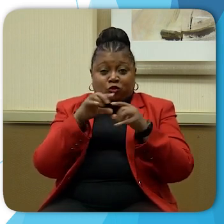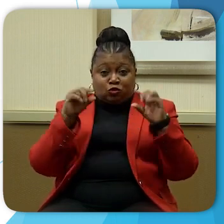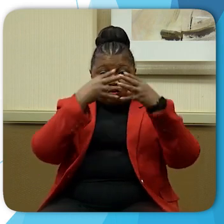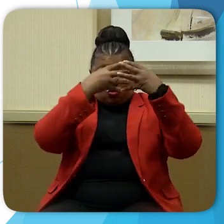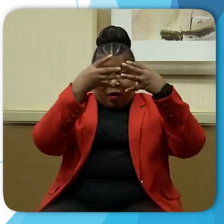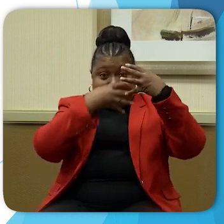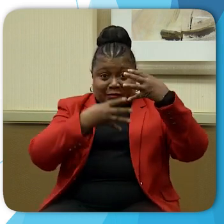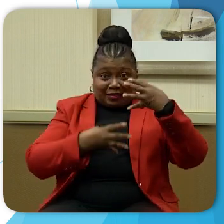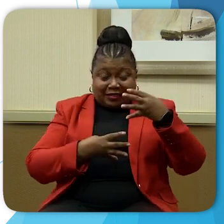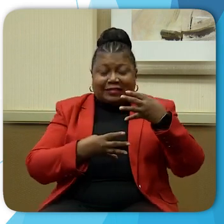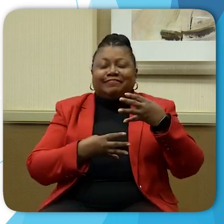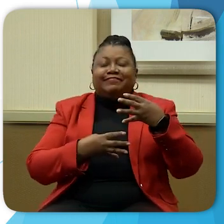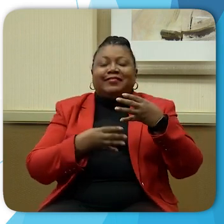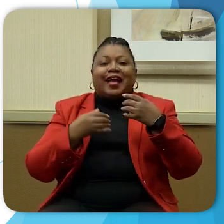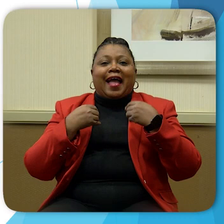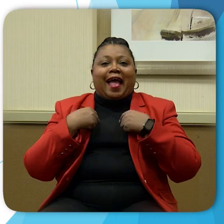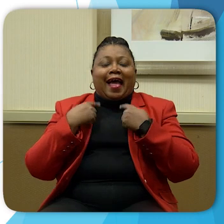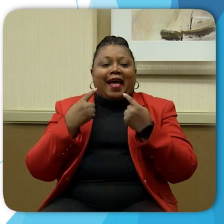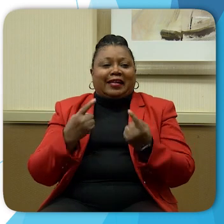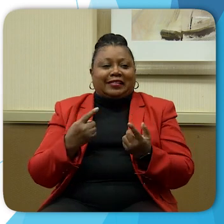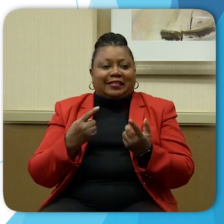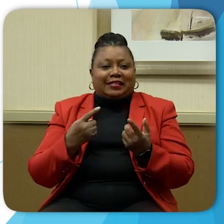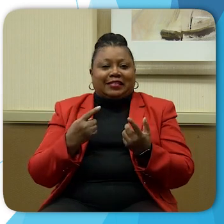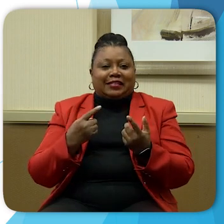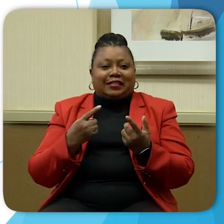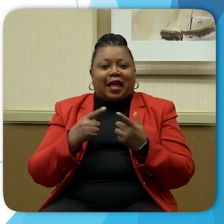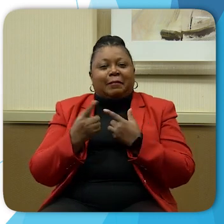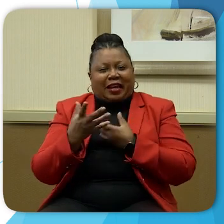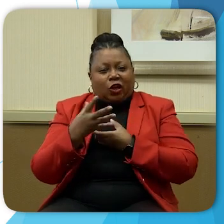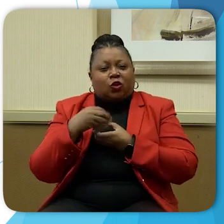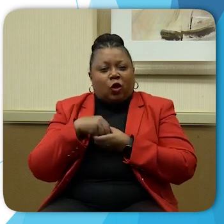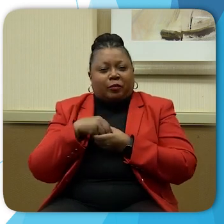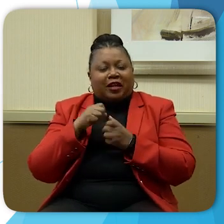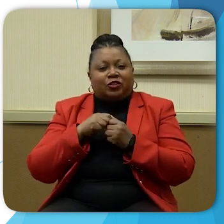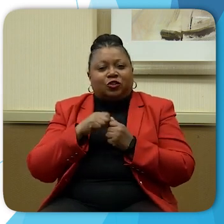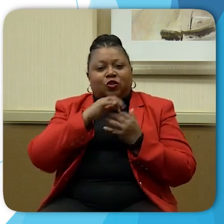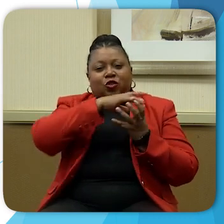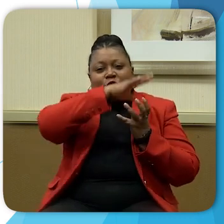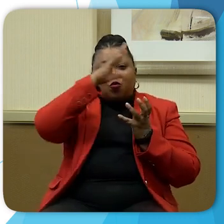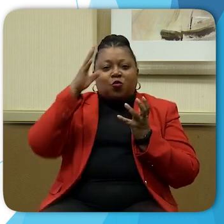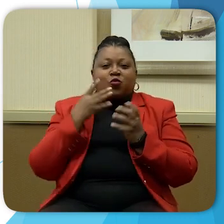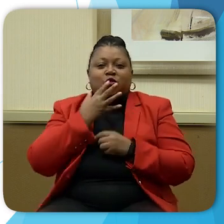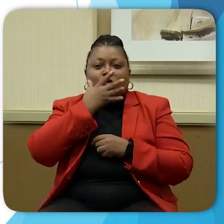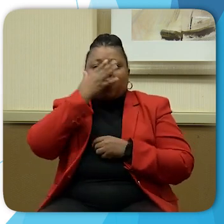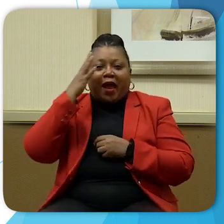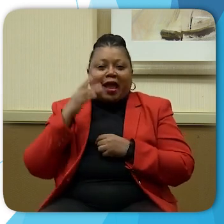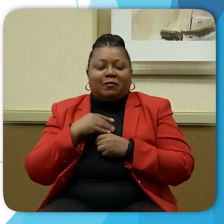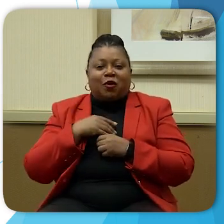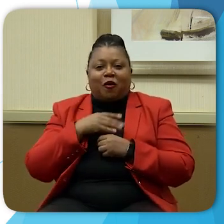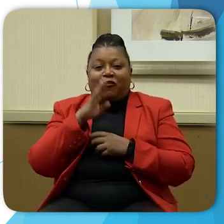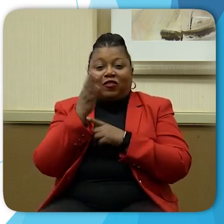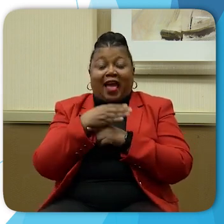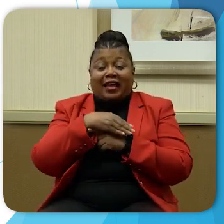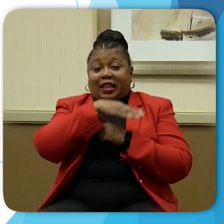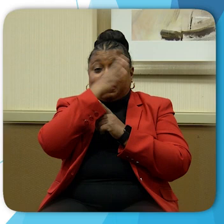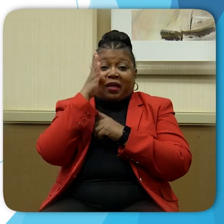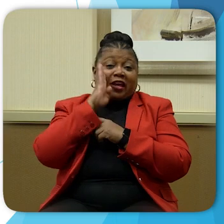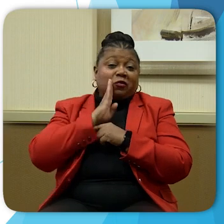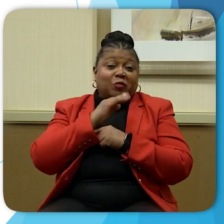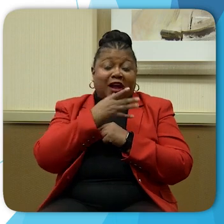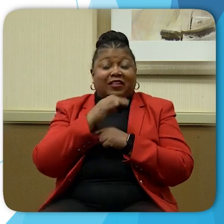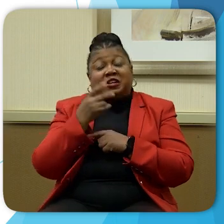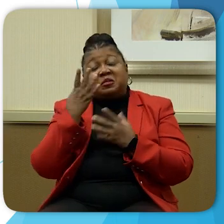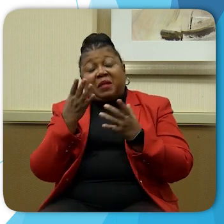stripes, has been incorporated into the rainbow flag, as well as a black and brown stripe as well. So you